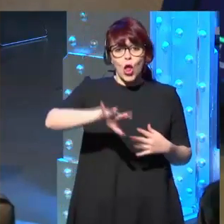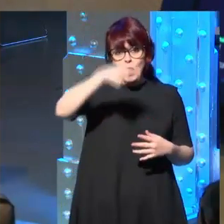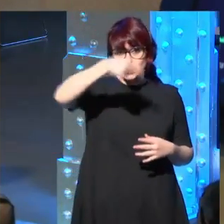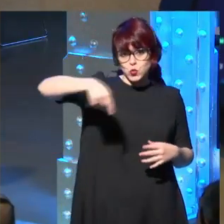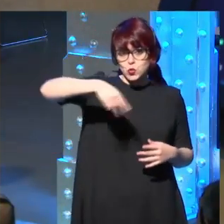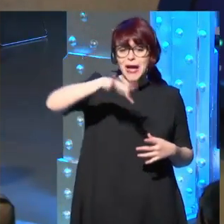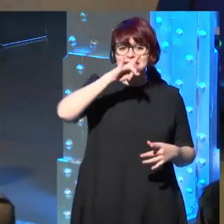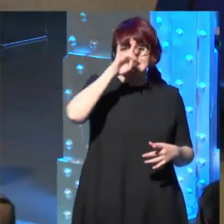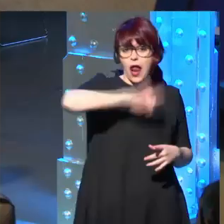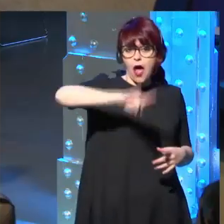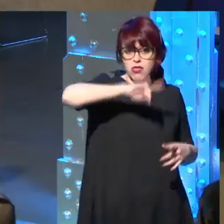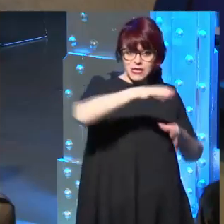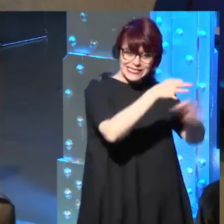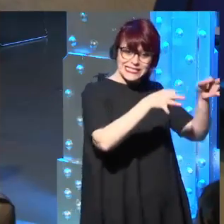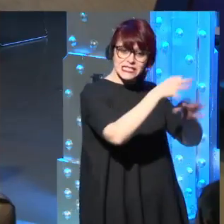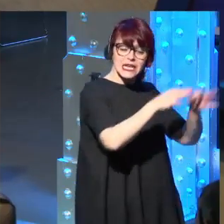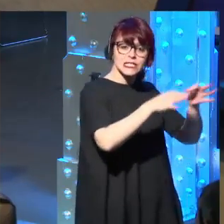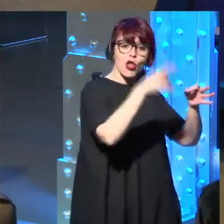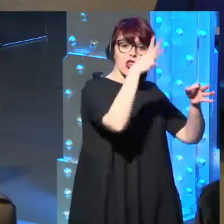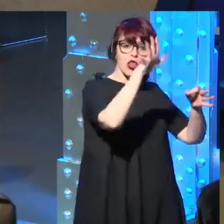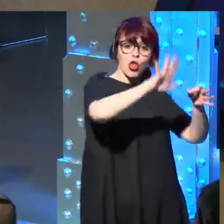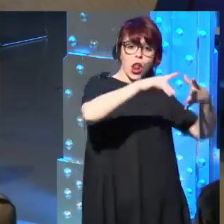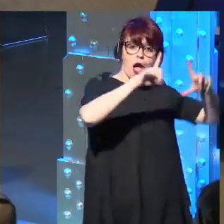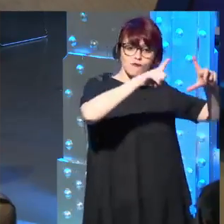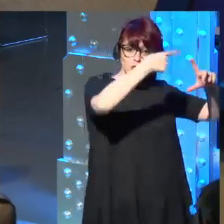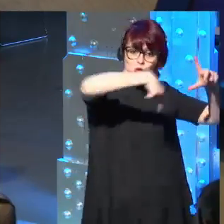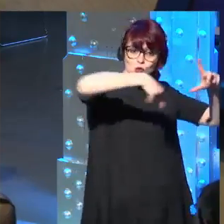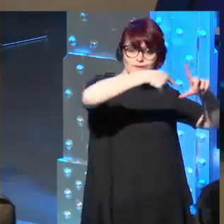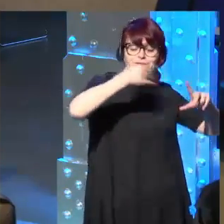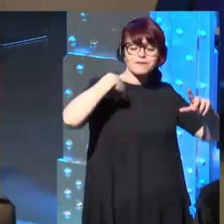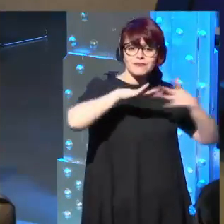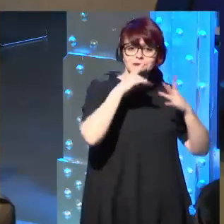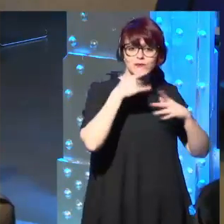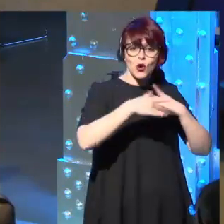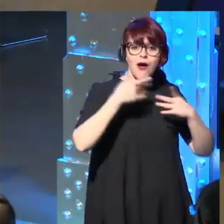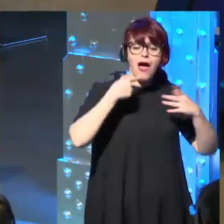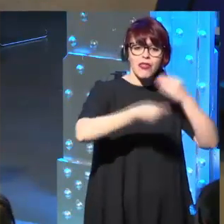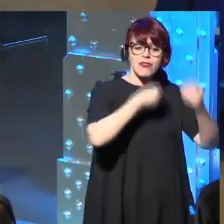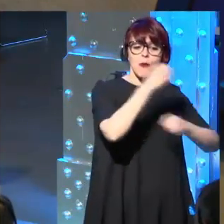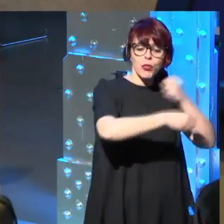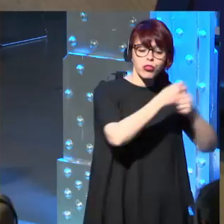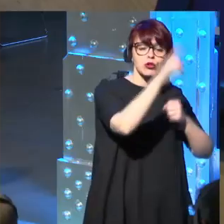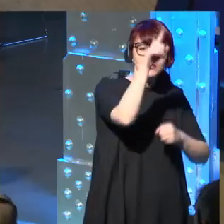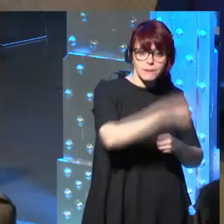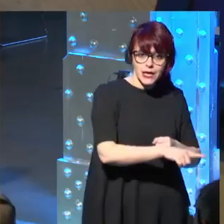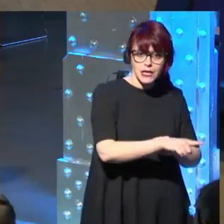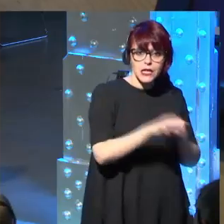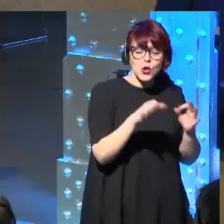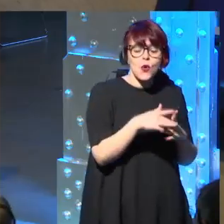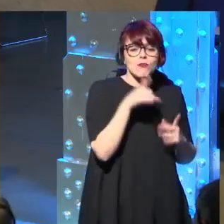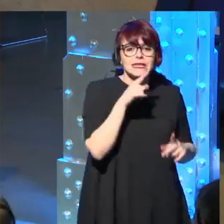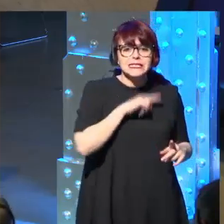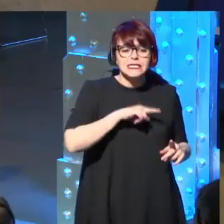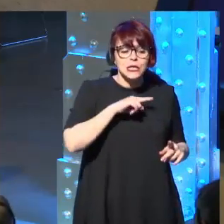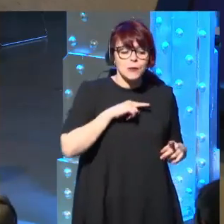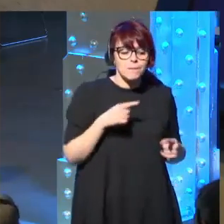water, and he was digging wells too. And my first impression always was